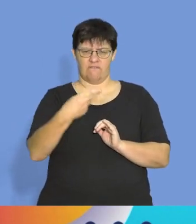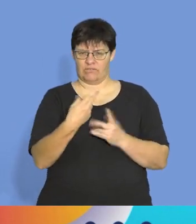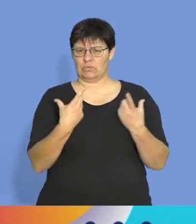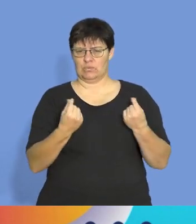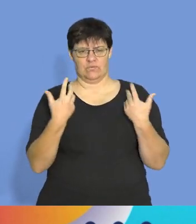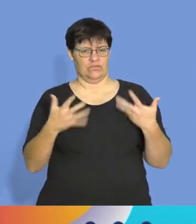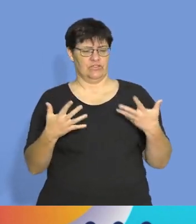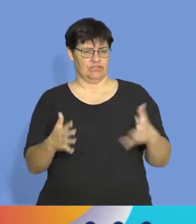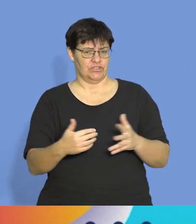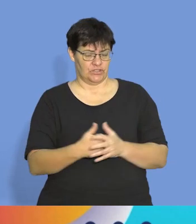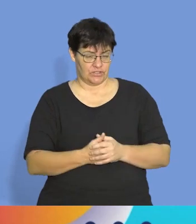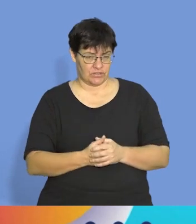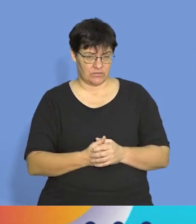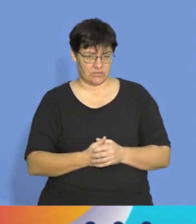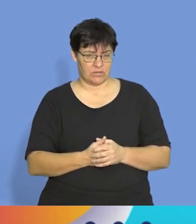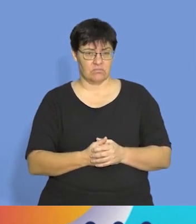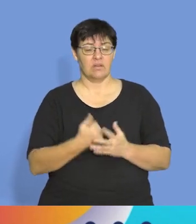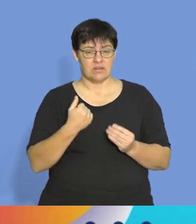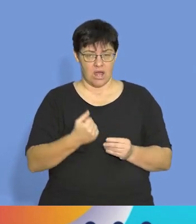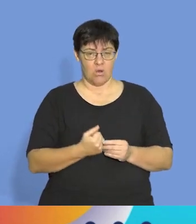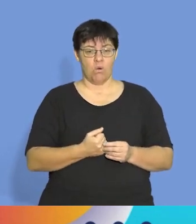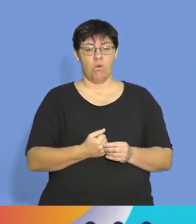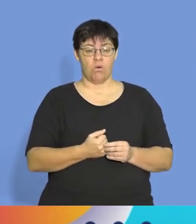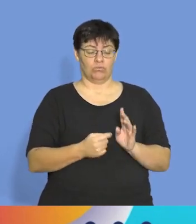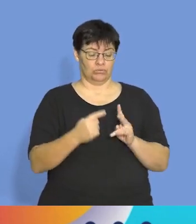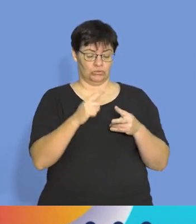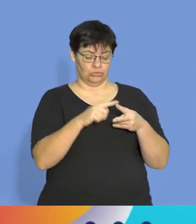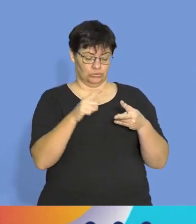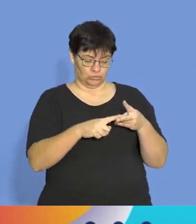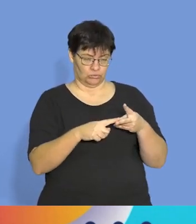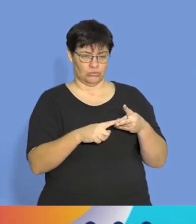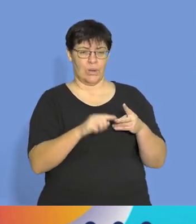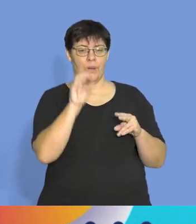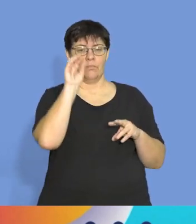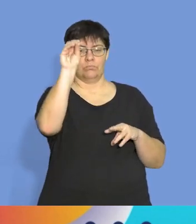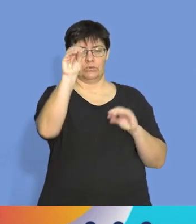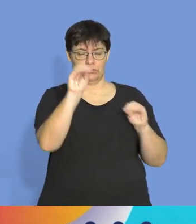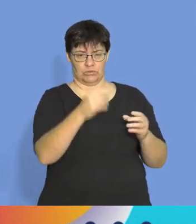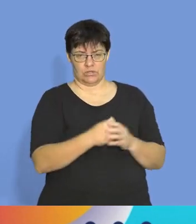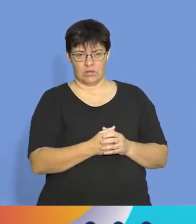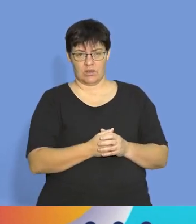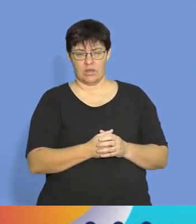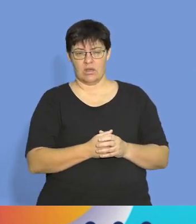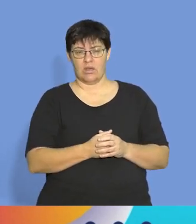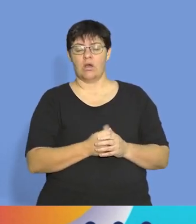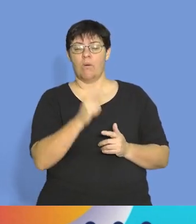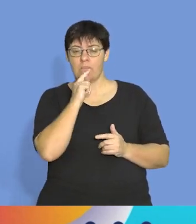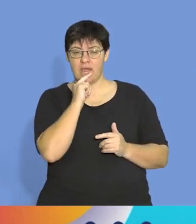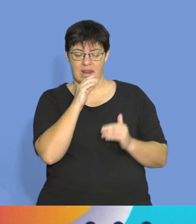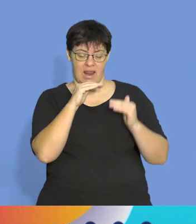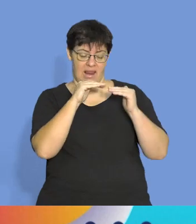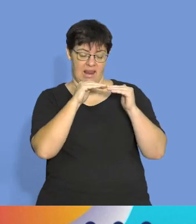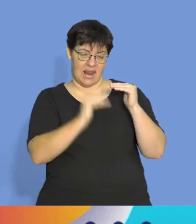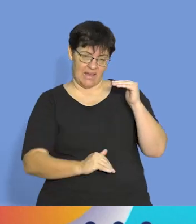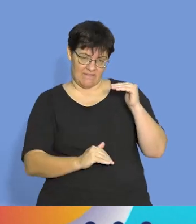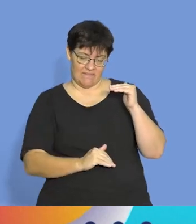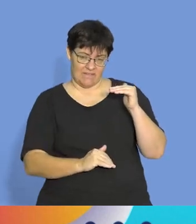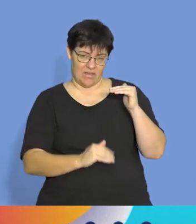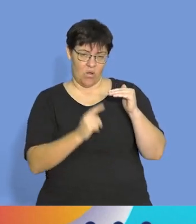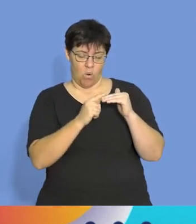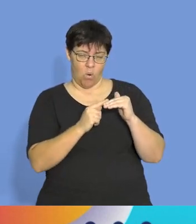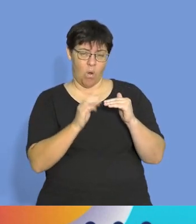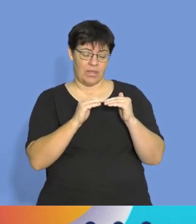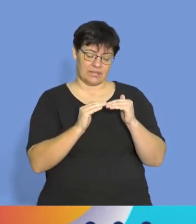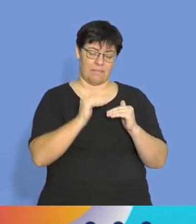when you were doing your maths. So here you will then draw the two graphs and look at where one is below